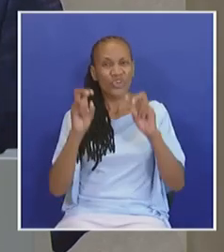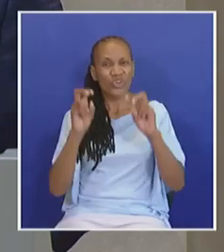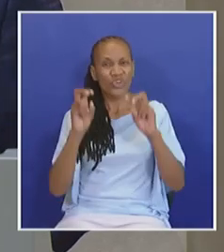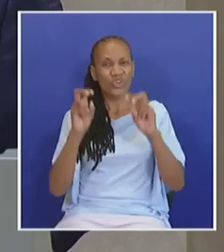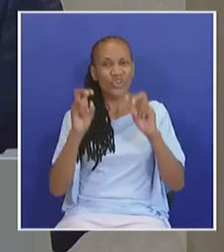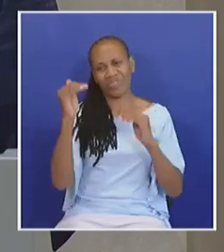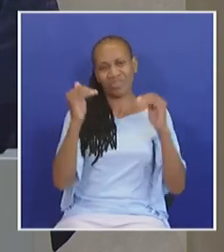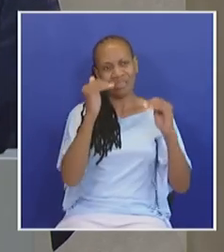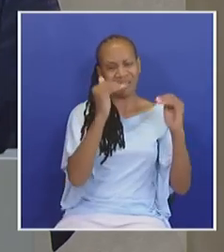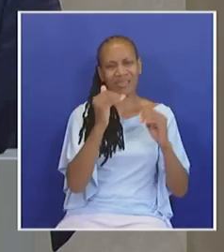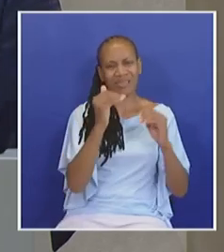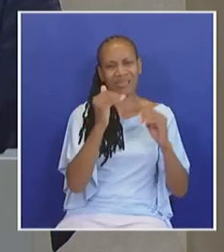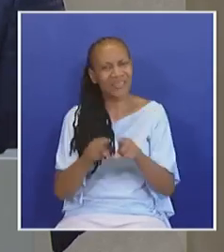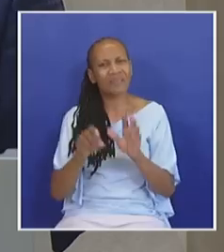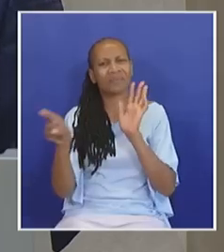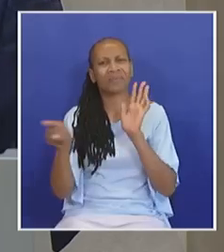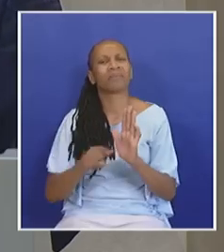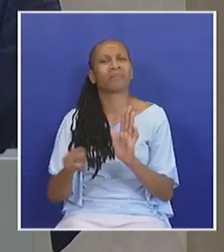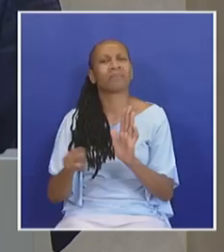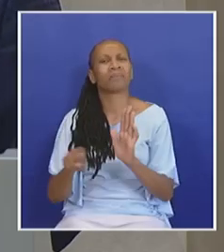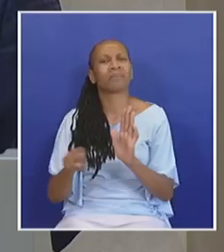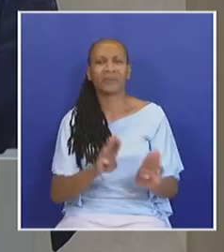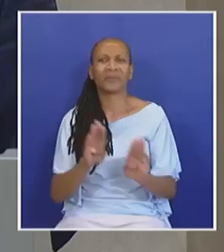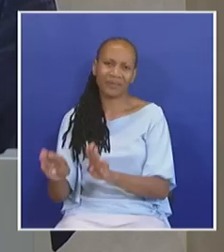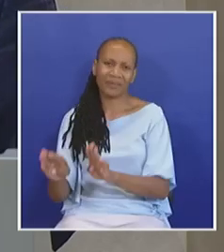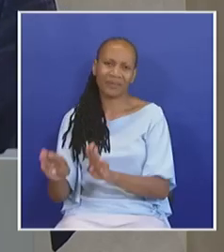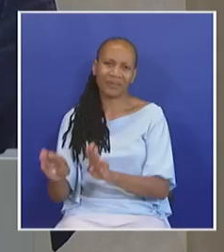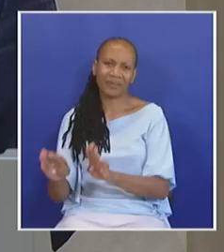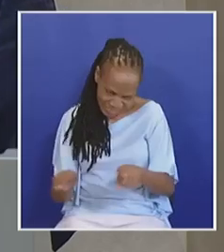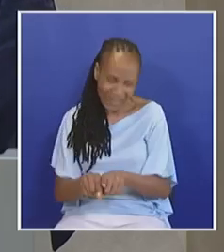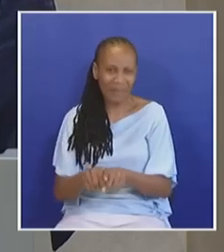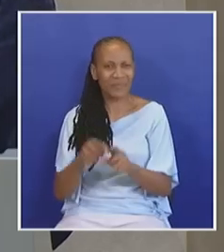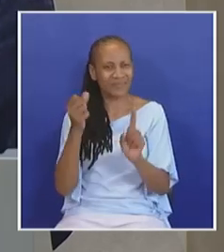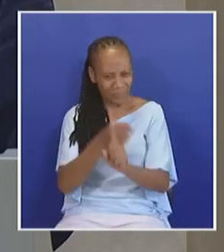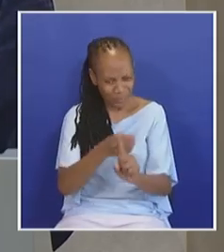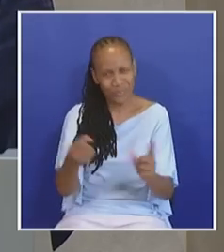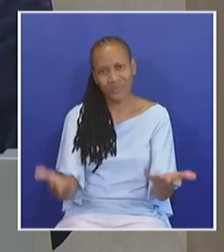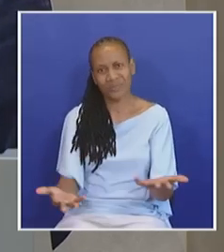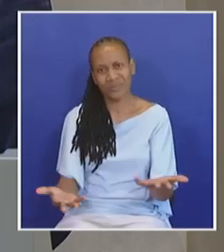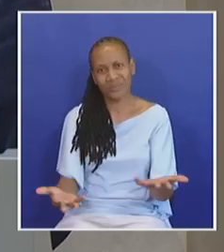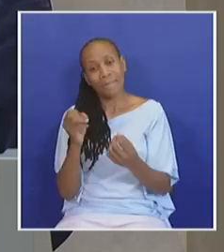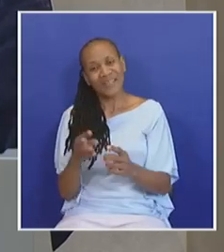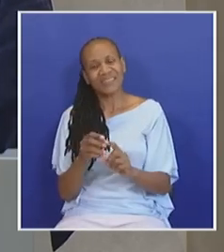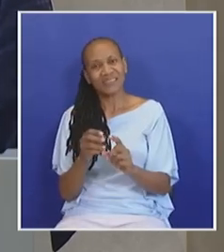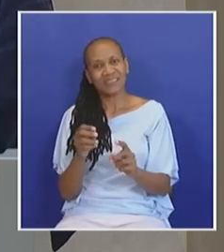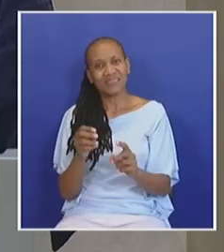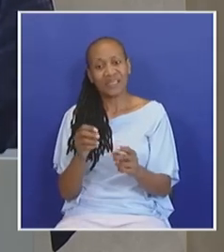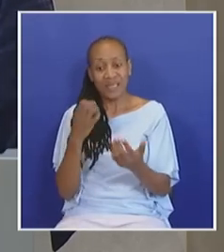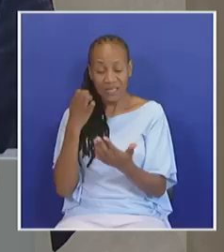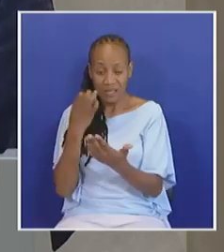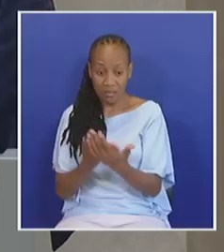to such bad behavior as discrimination in all its forms. Moral appeals are great, but appeals to more economic growth and